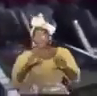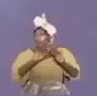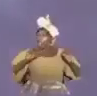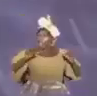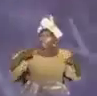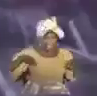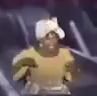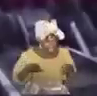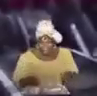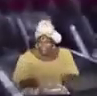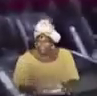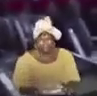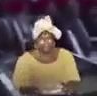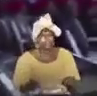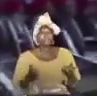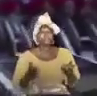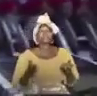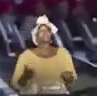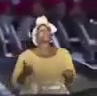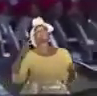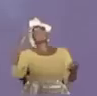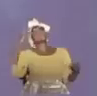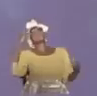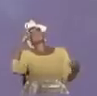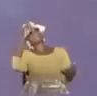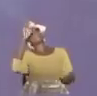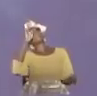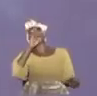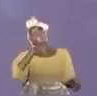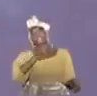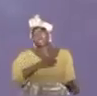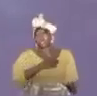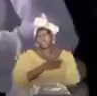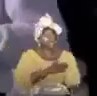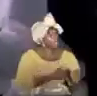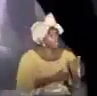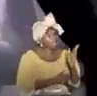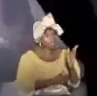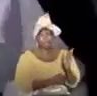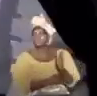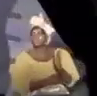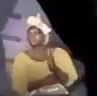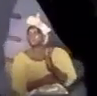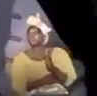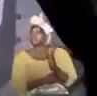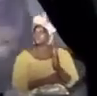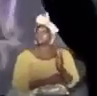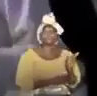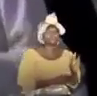no way, because you are my